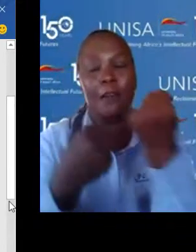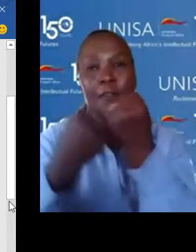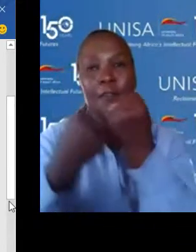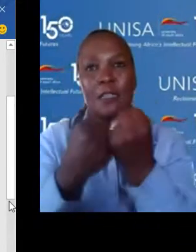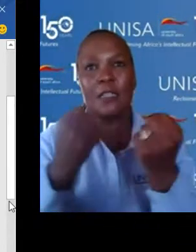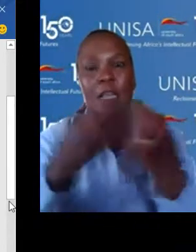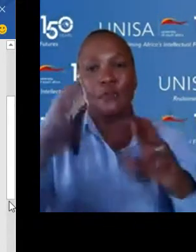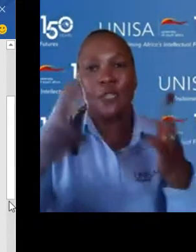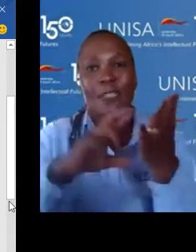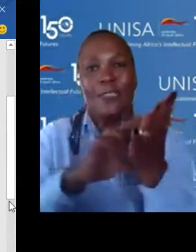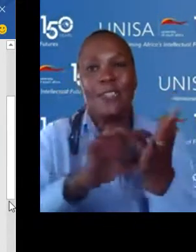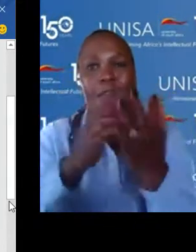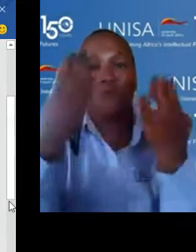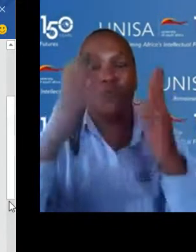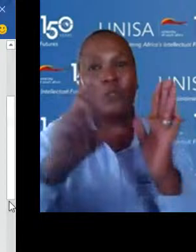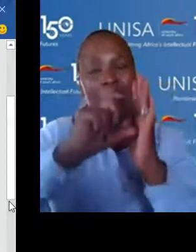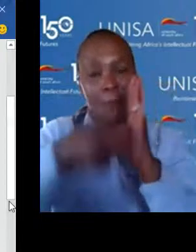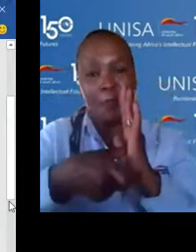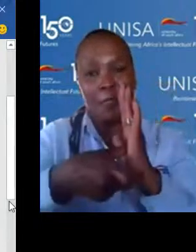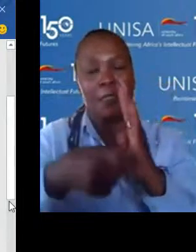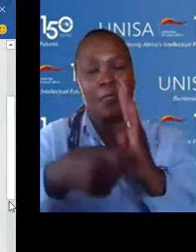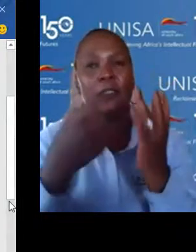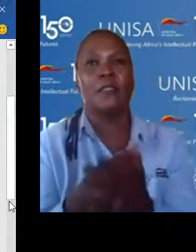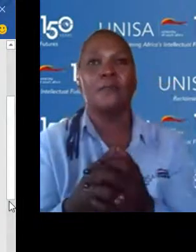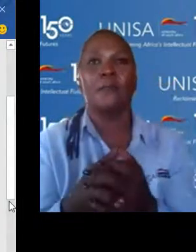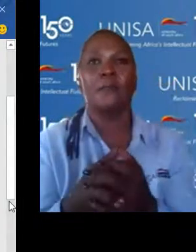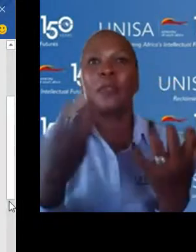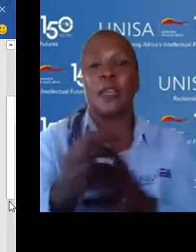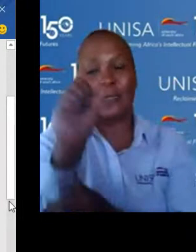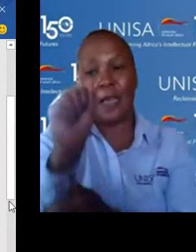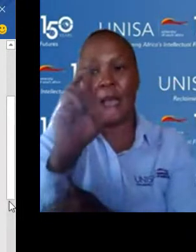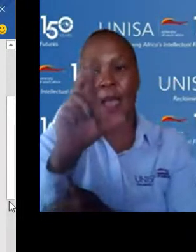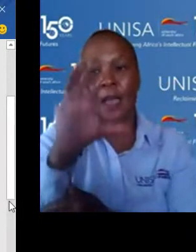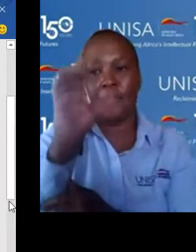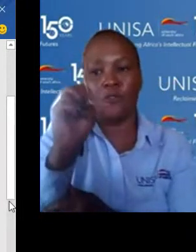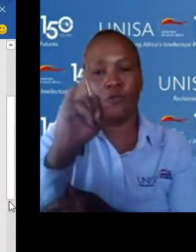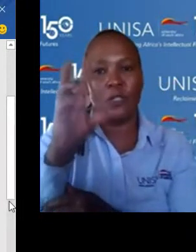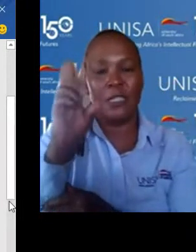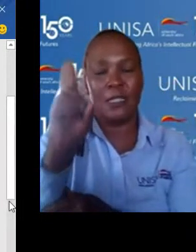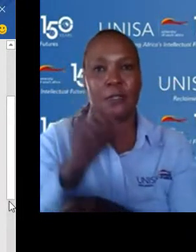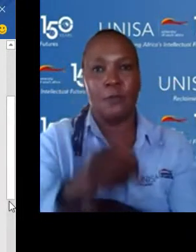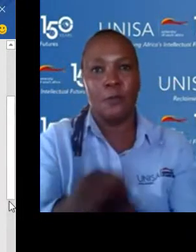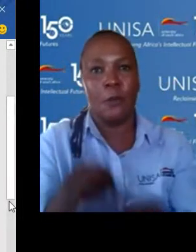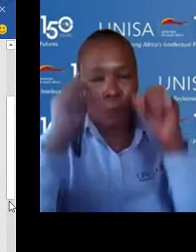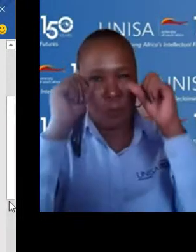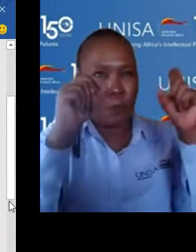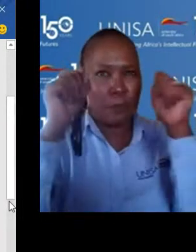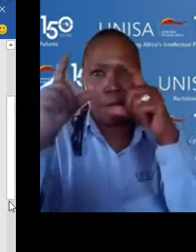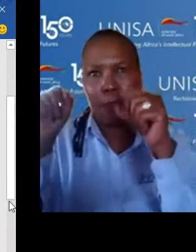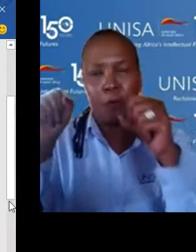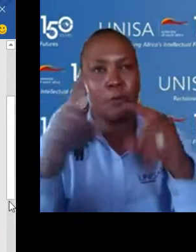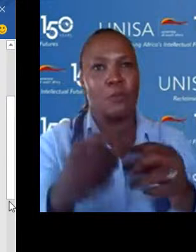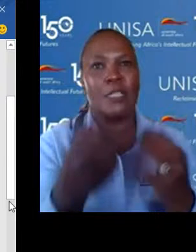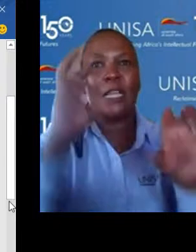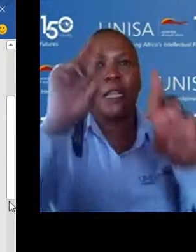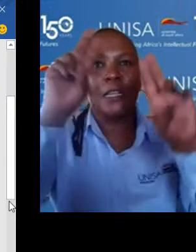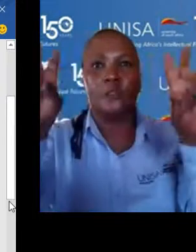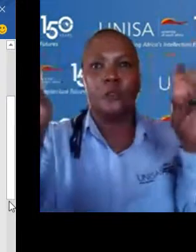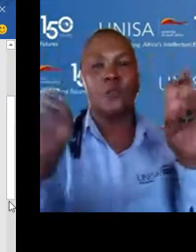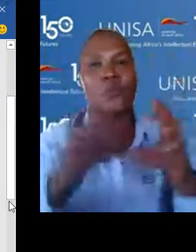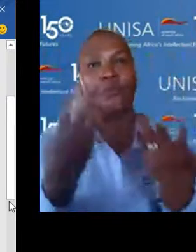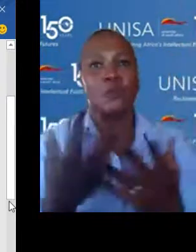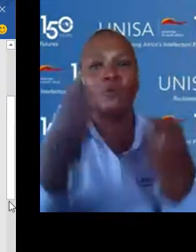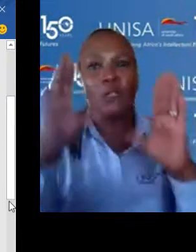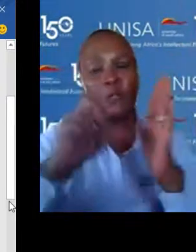with Disabilities, abbreviated as ACSWID, raise awareness pertaining to issues of students with